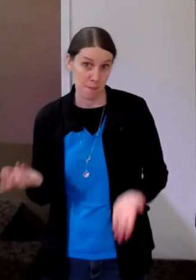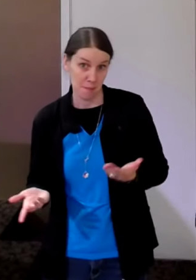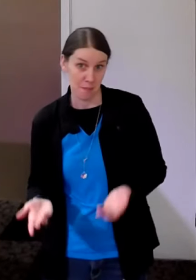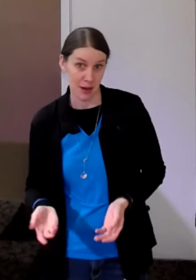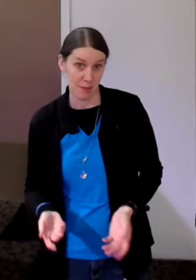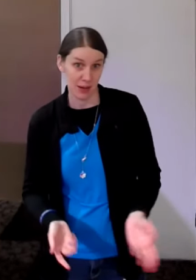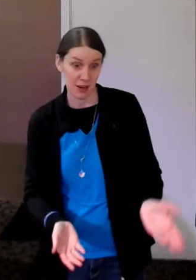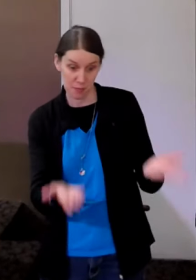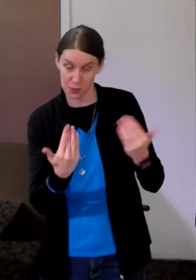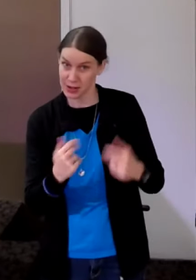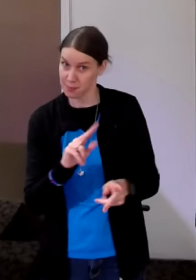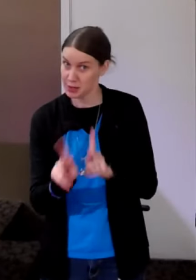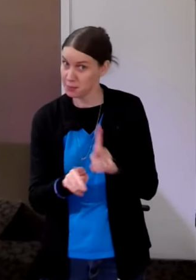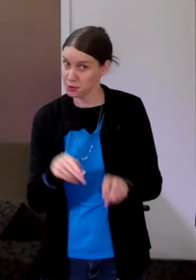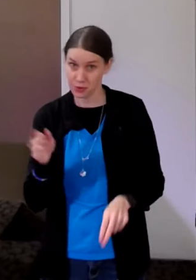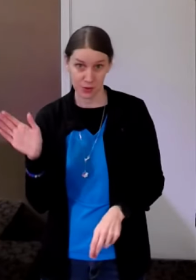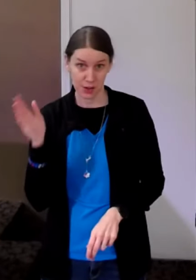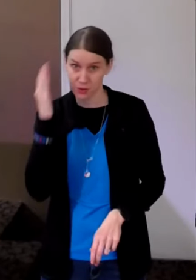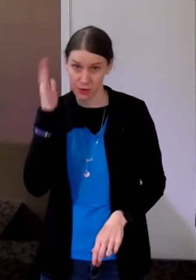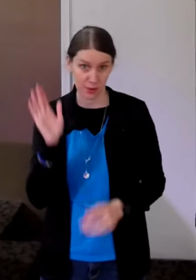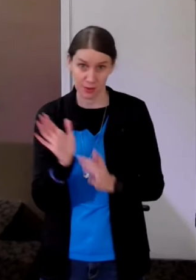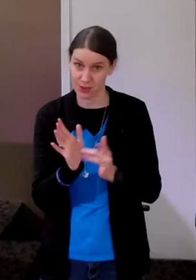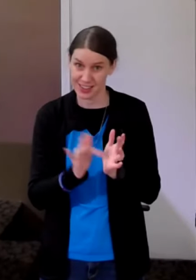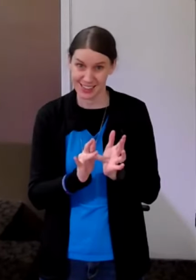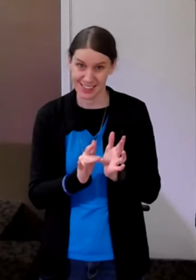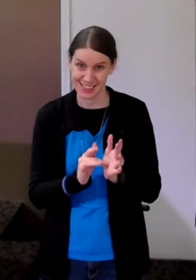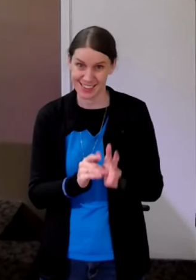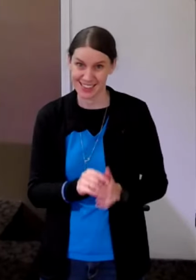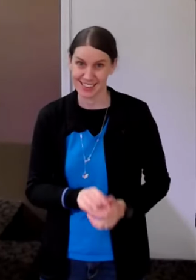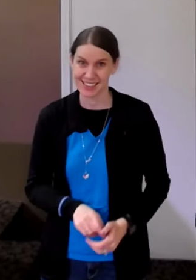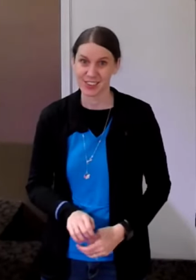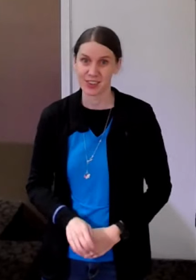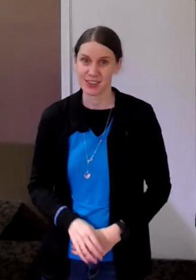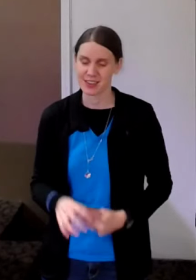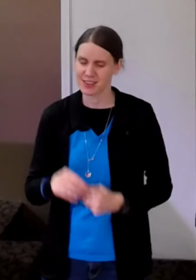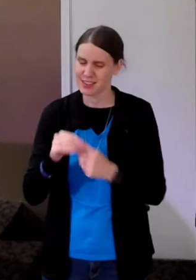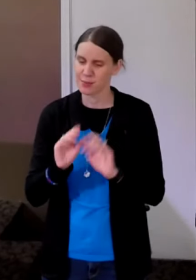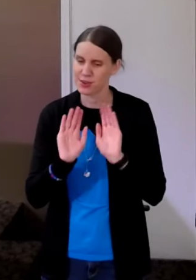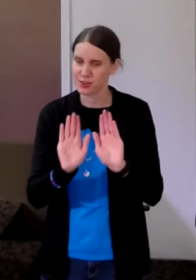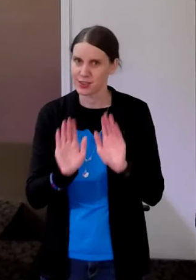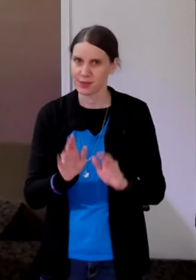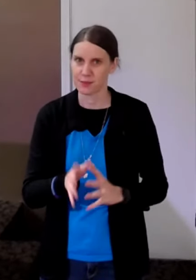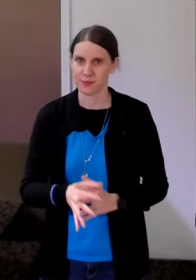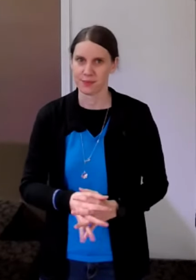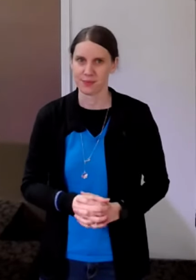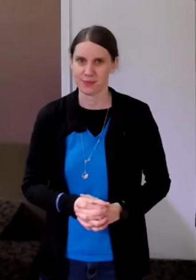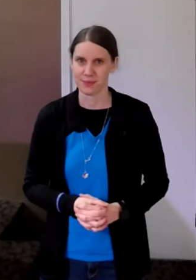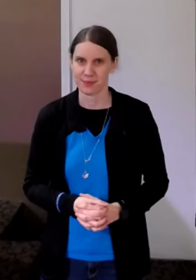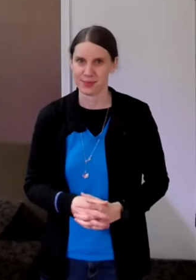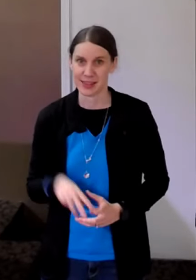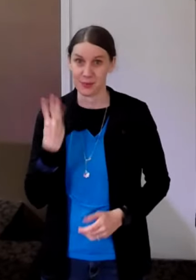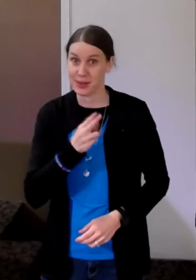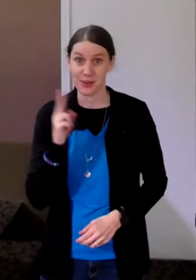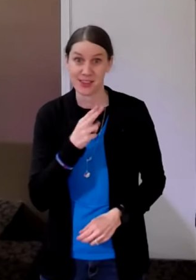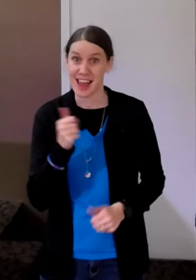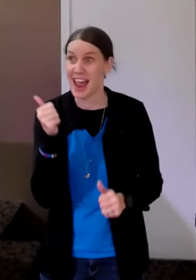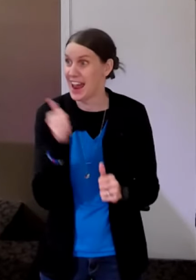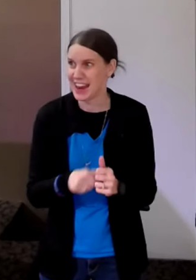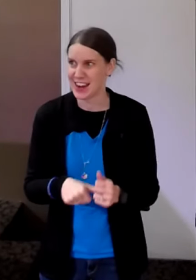come and have special events, and we love special events, so we take every excuse we can come up